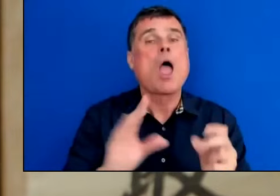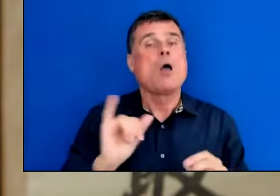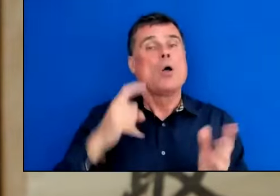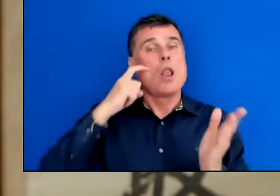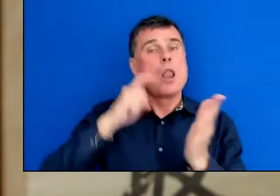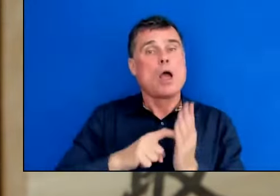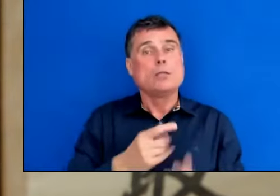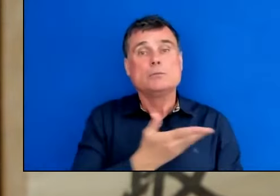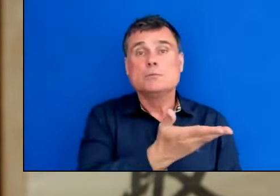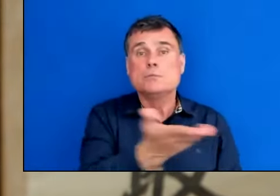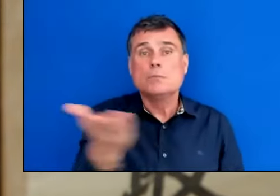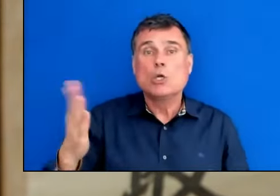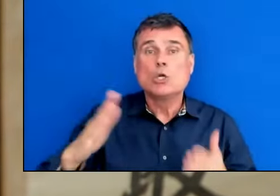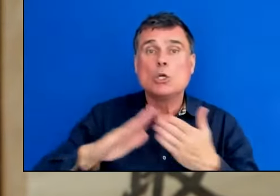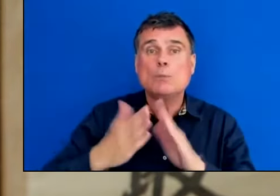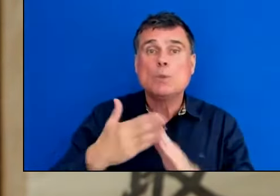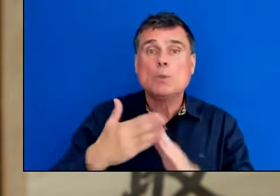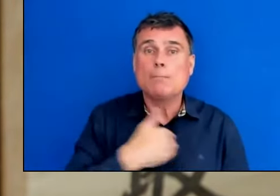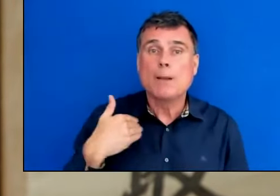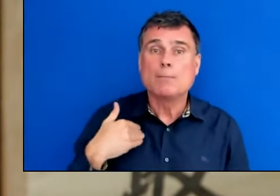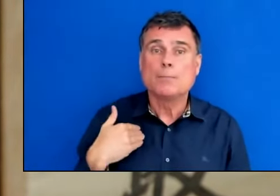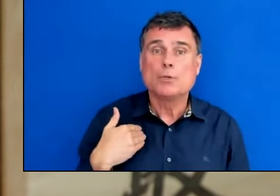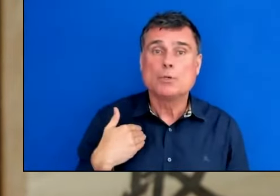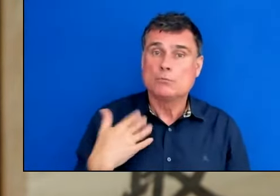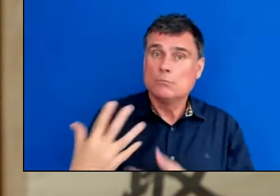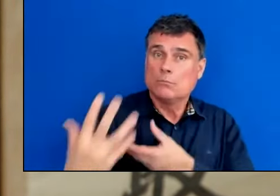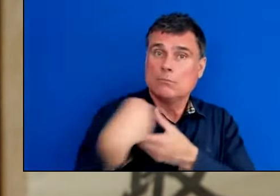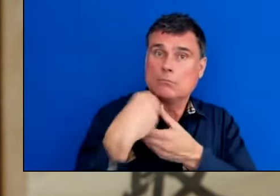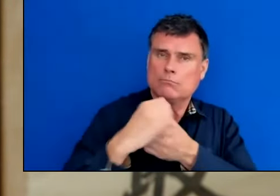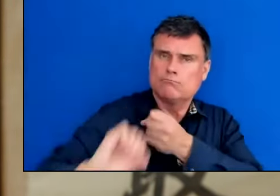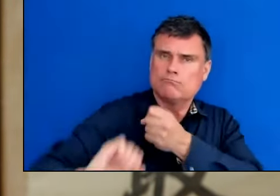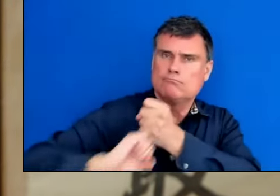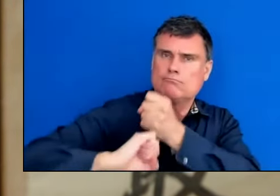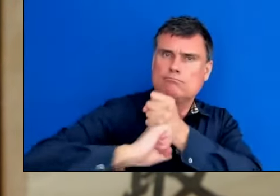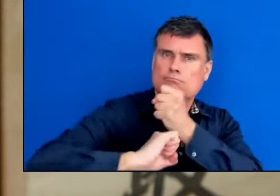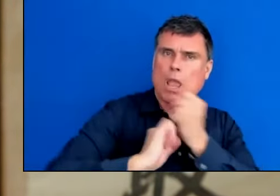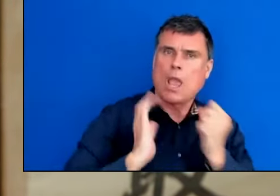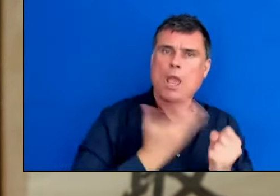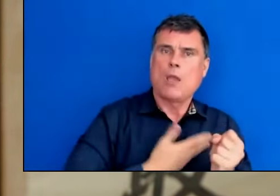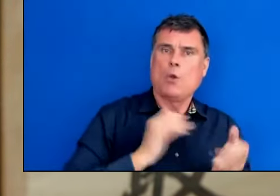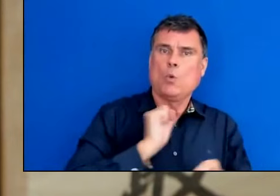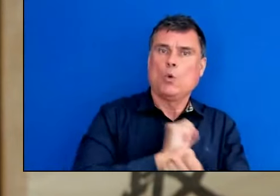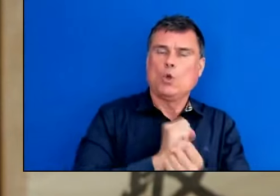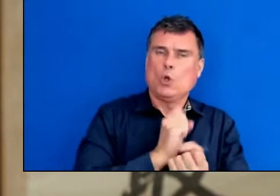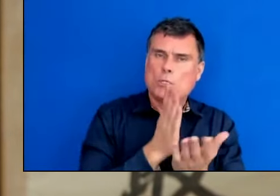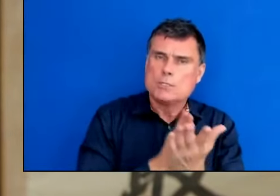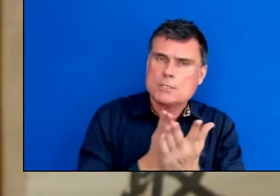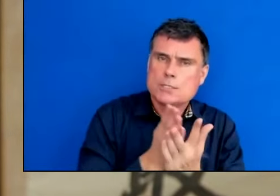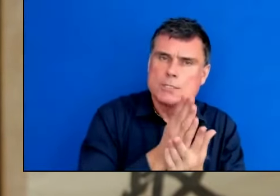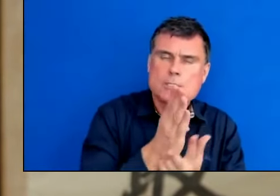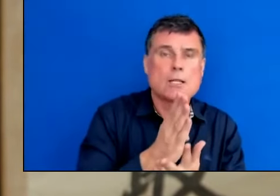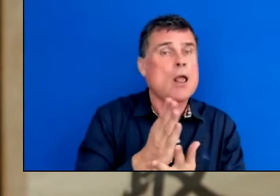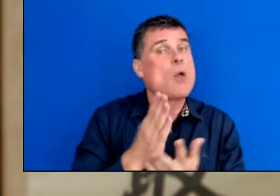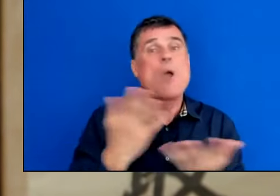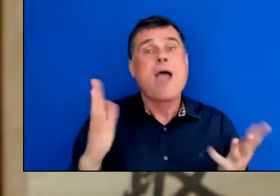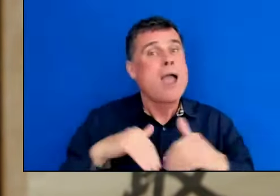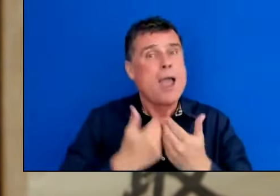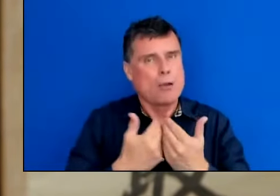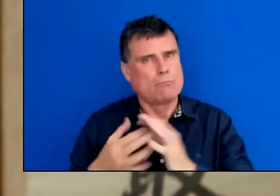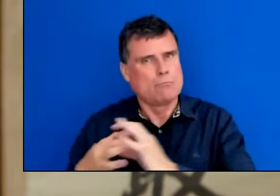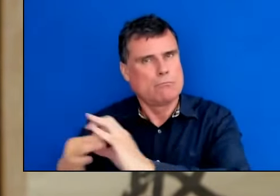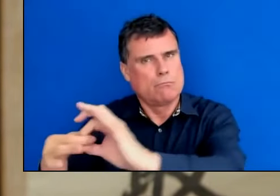community members who are joining us today, who rallied behind this work. It takes activism to bring about change, and it